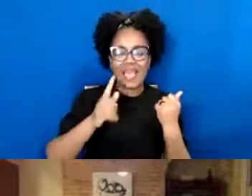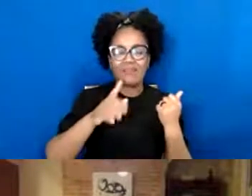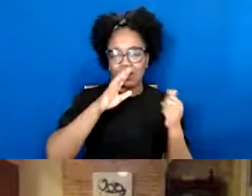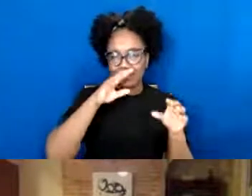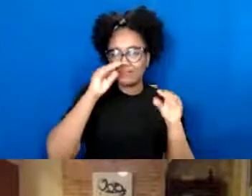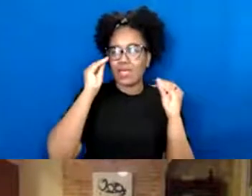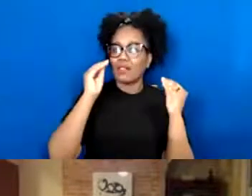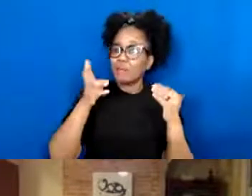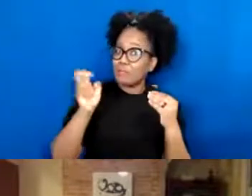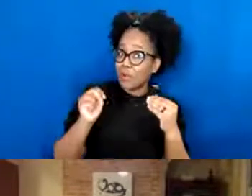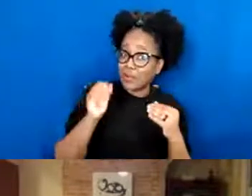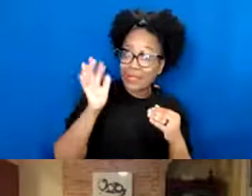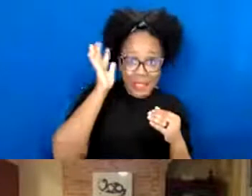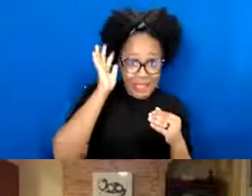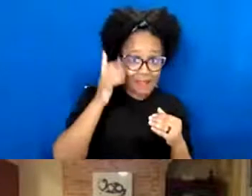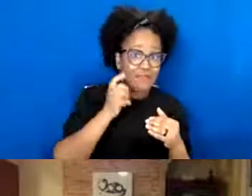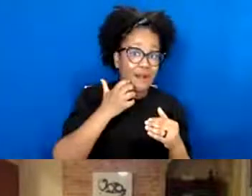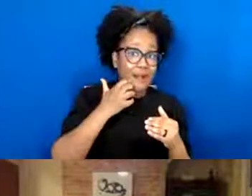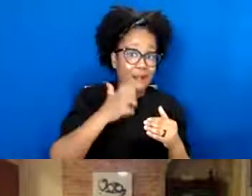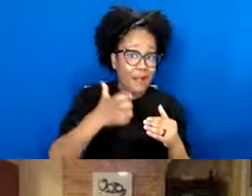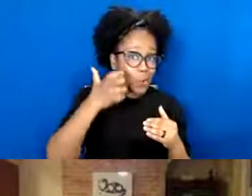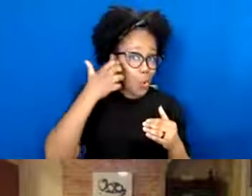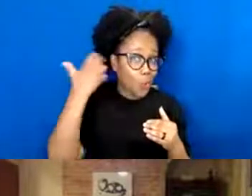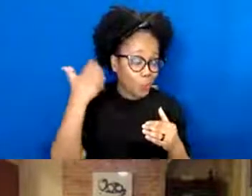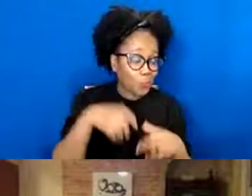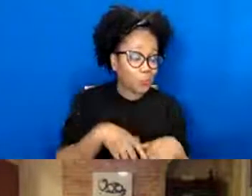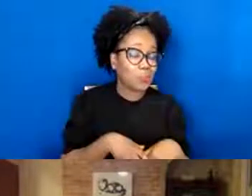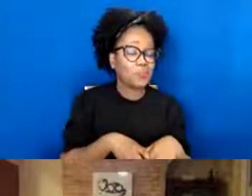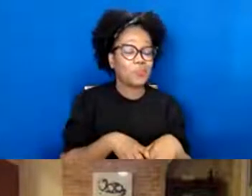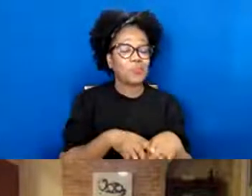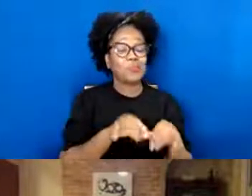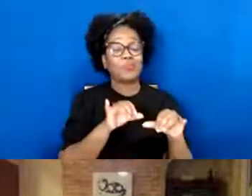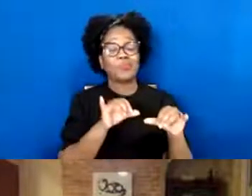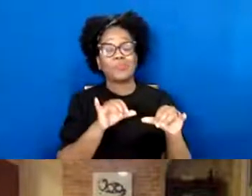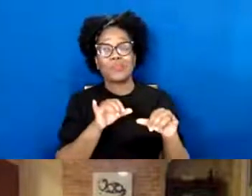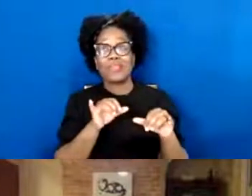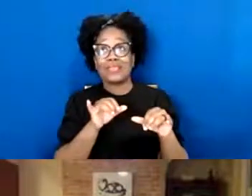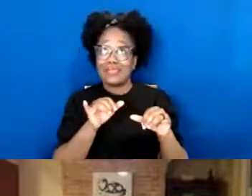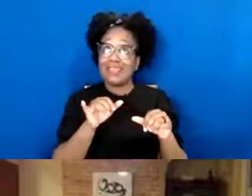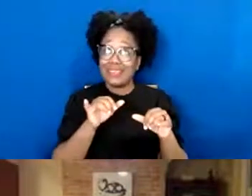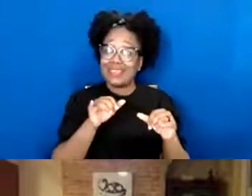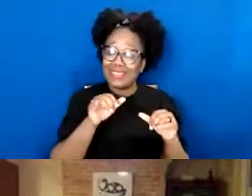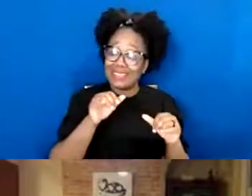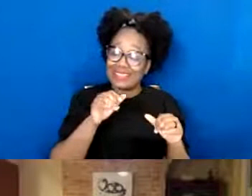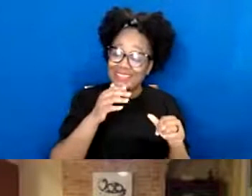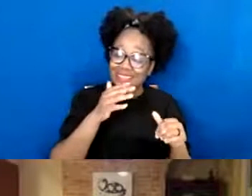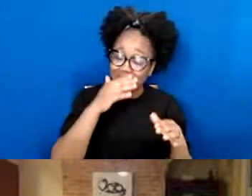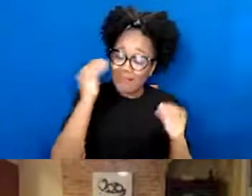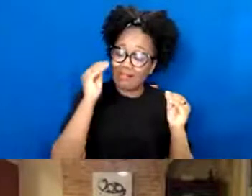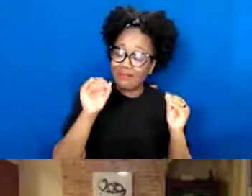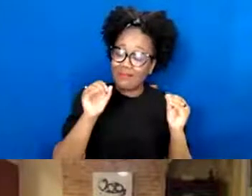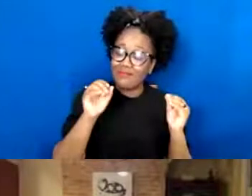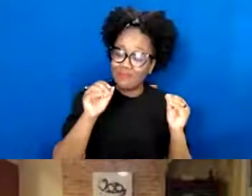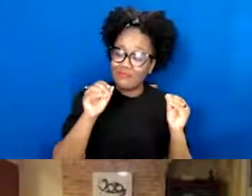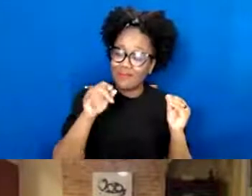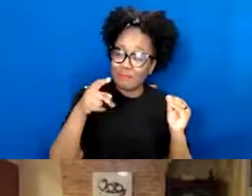aspiration for the smell of like a relaxer on my head. I love it. Right now. I love it. I love